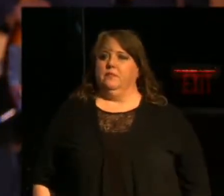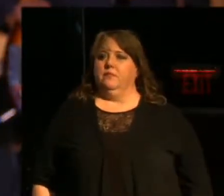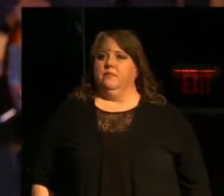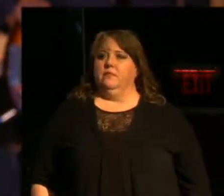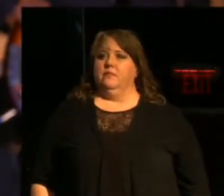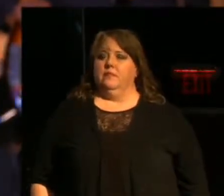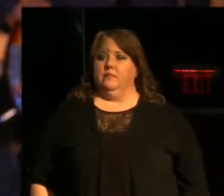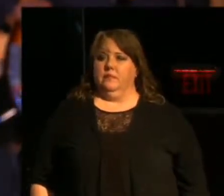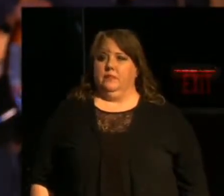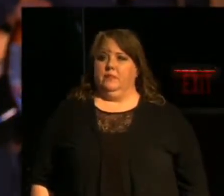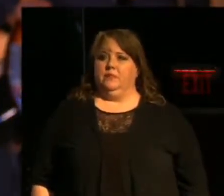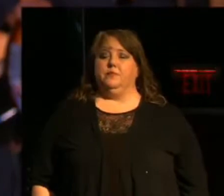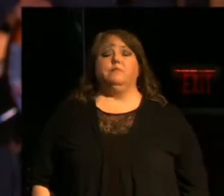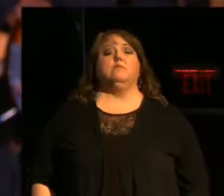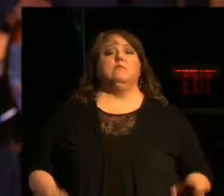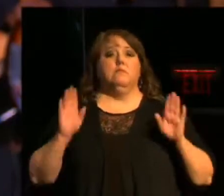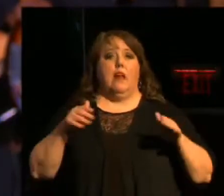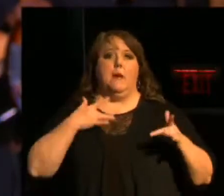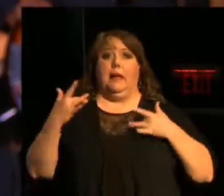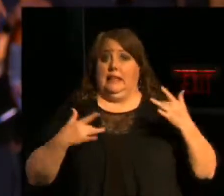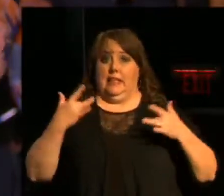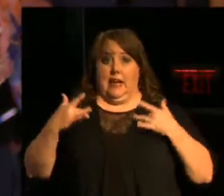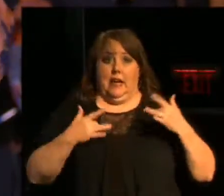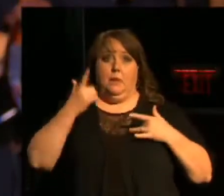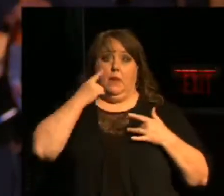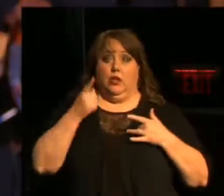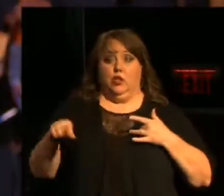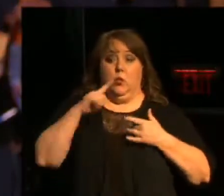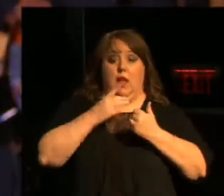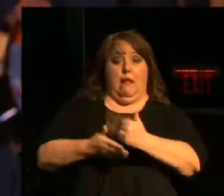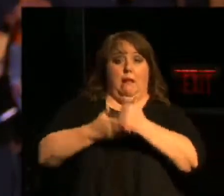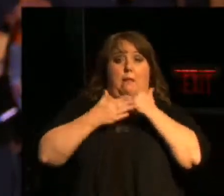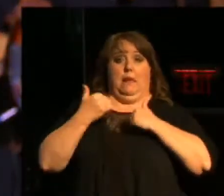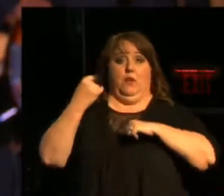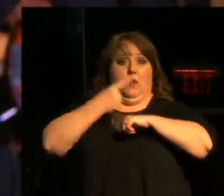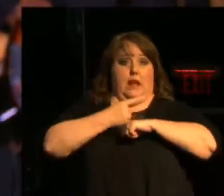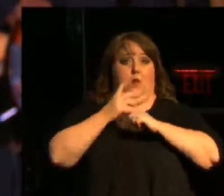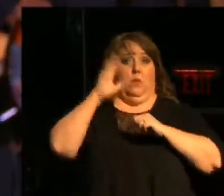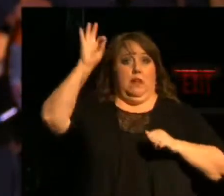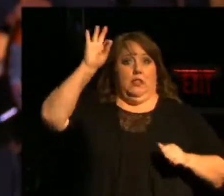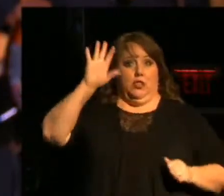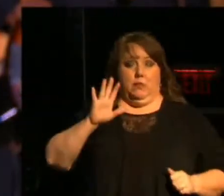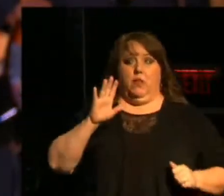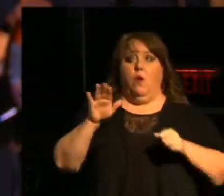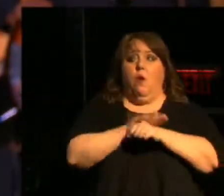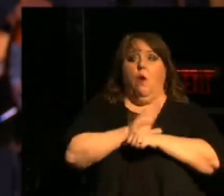You're the one who never leaves the one behind.